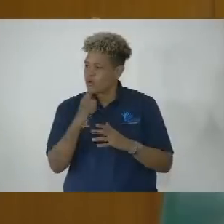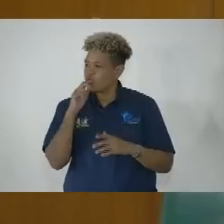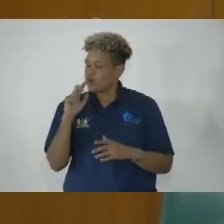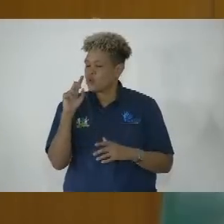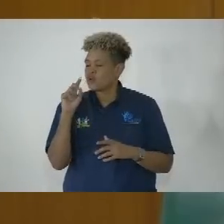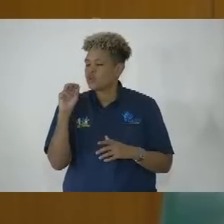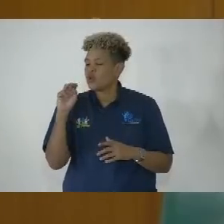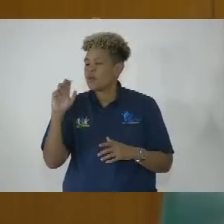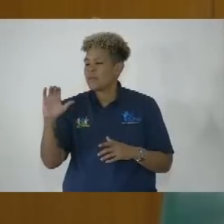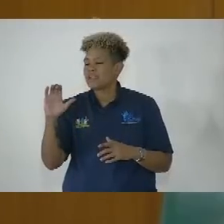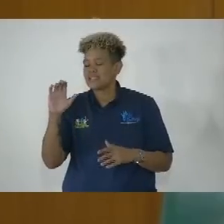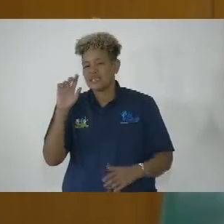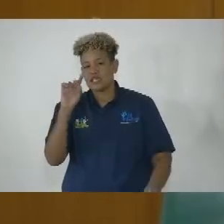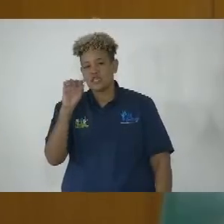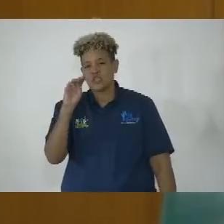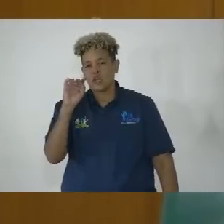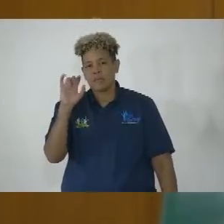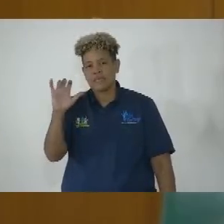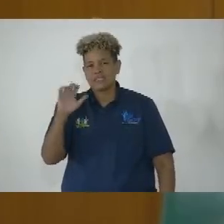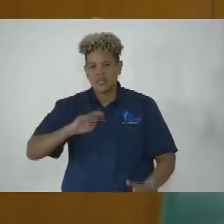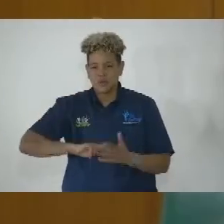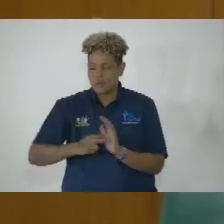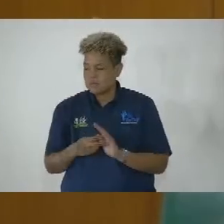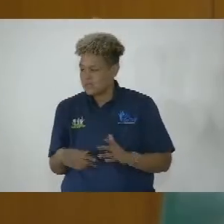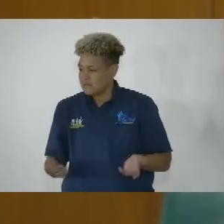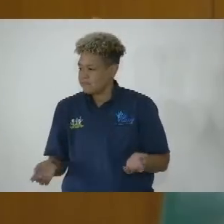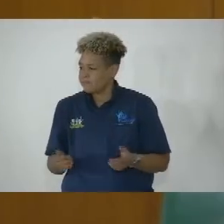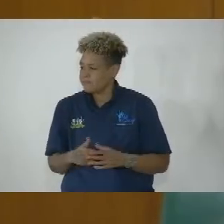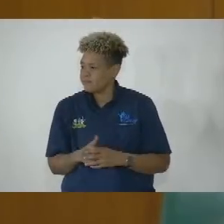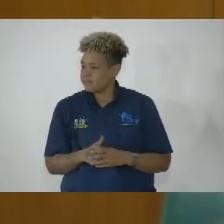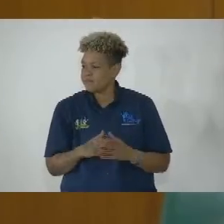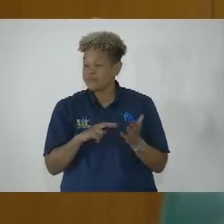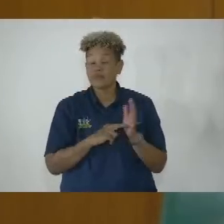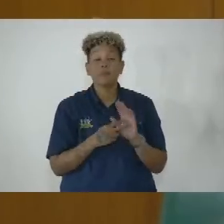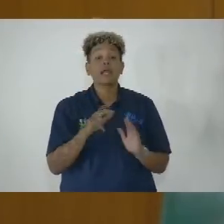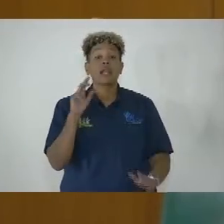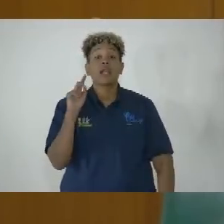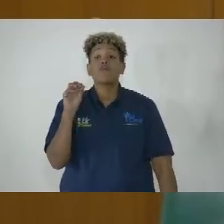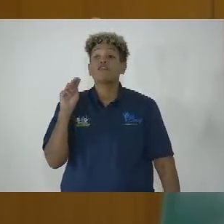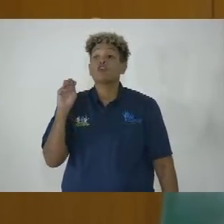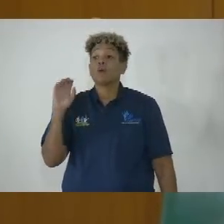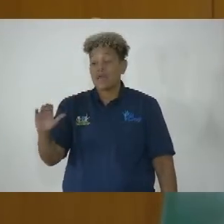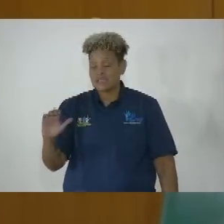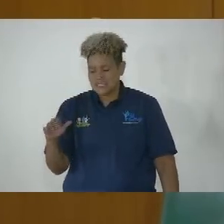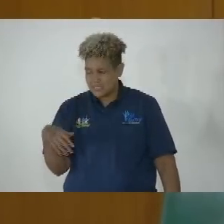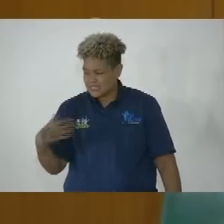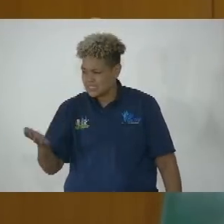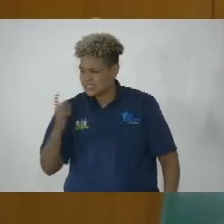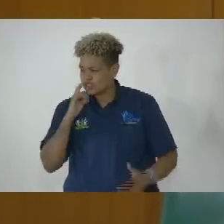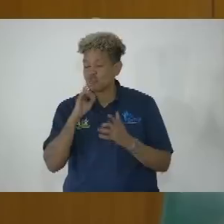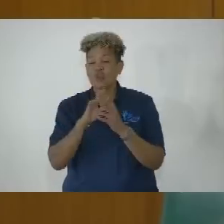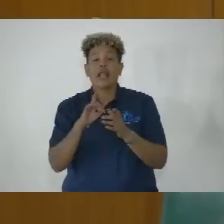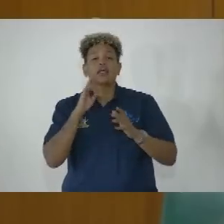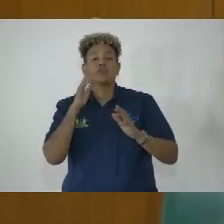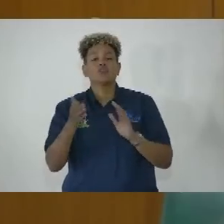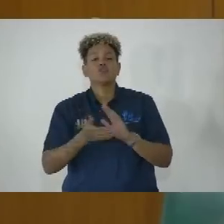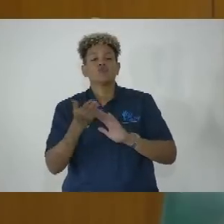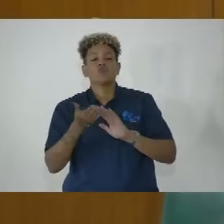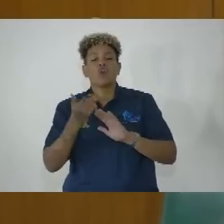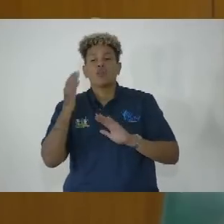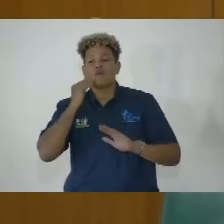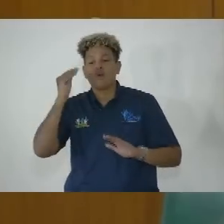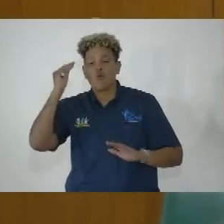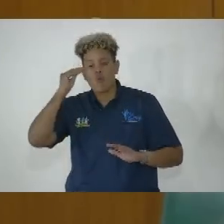domestic. We use it so very often. But the meaning of domestic, relating to the running of a